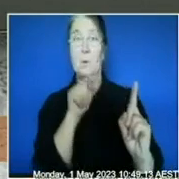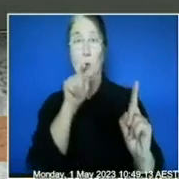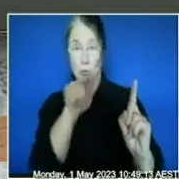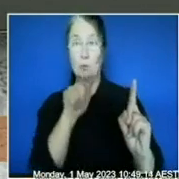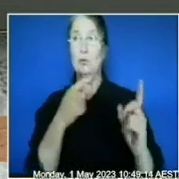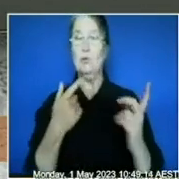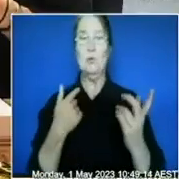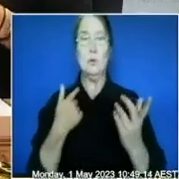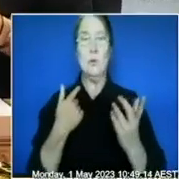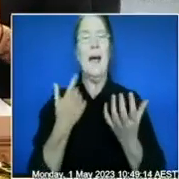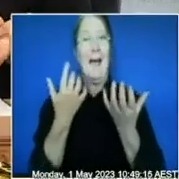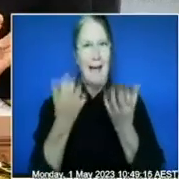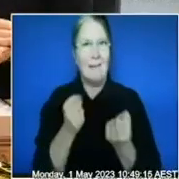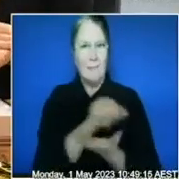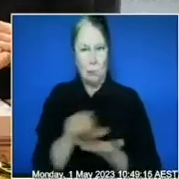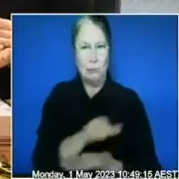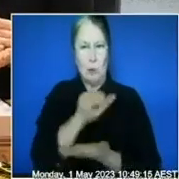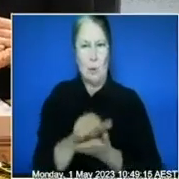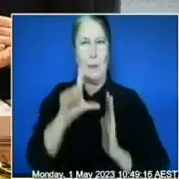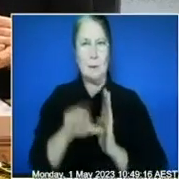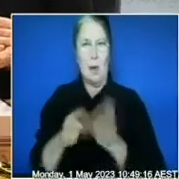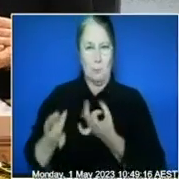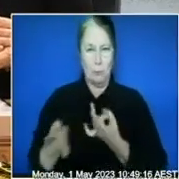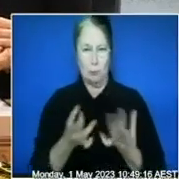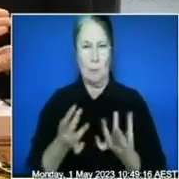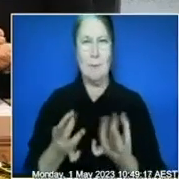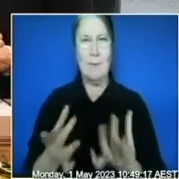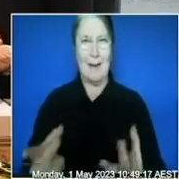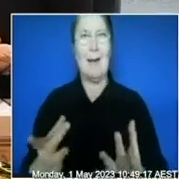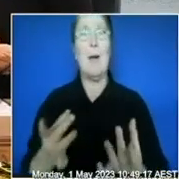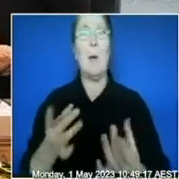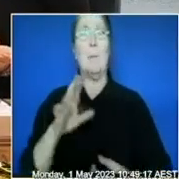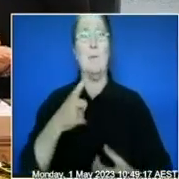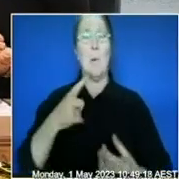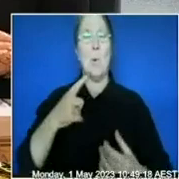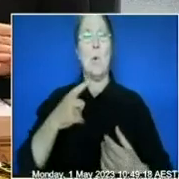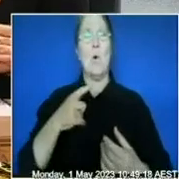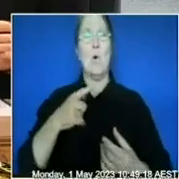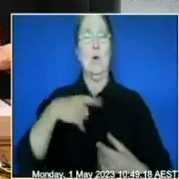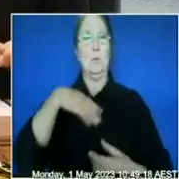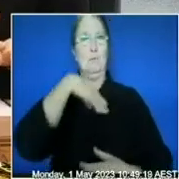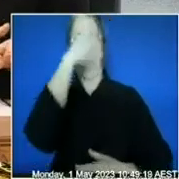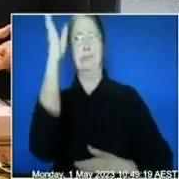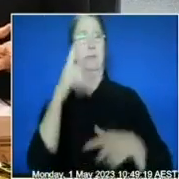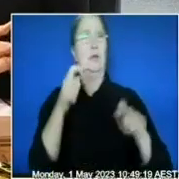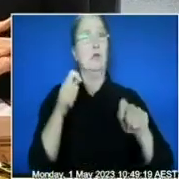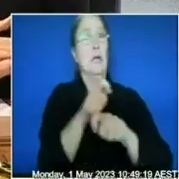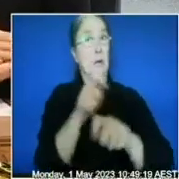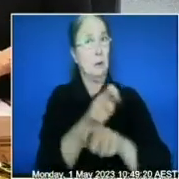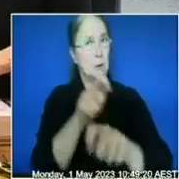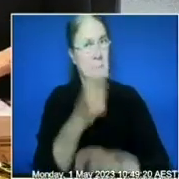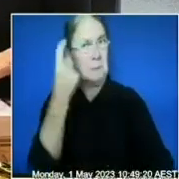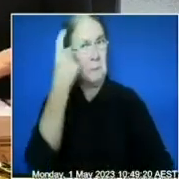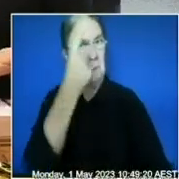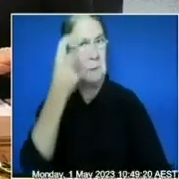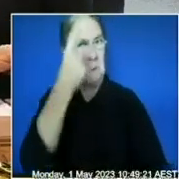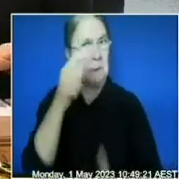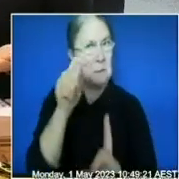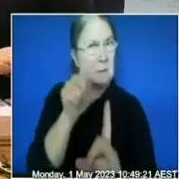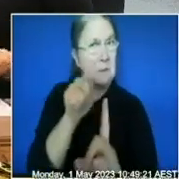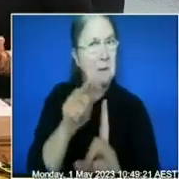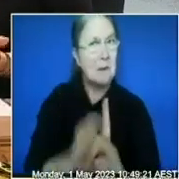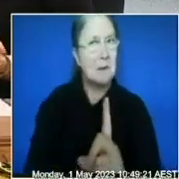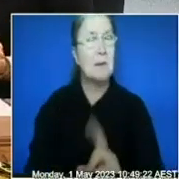I would say that throughout we've been working towards, we've known our timelines, and we talked earlier about the deferral date and